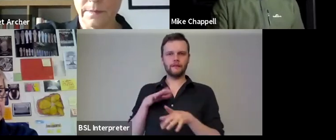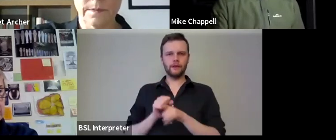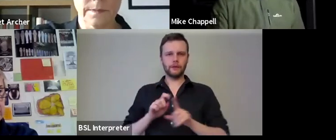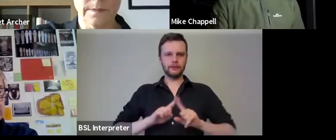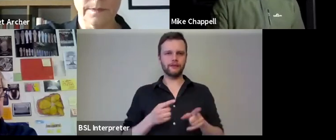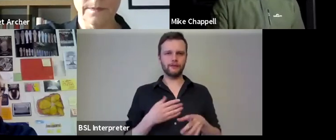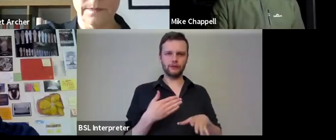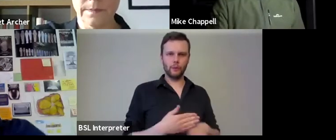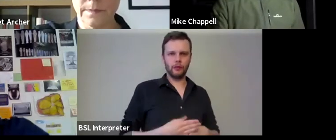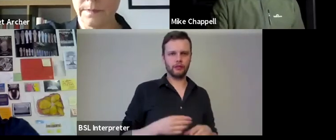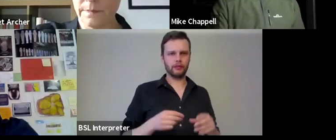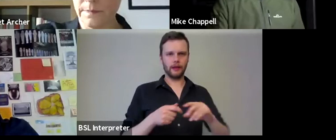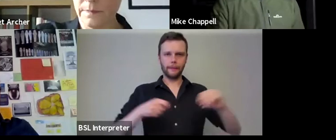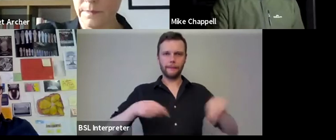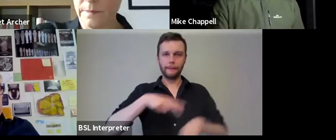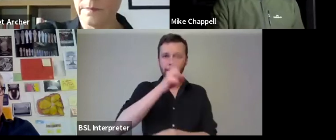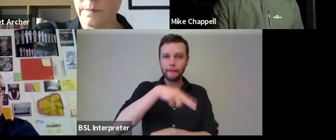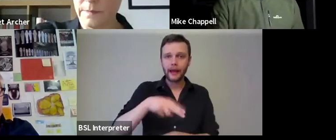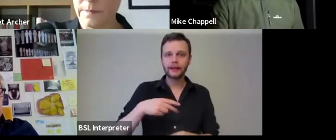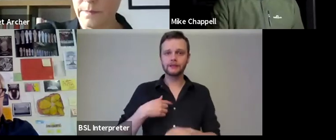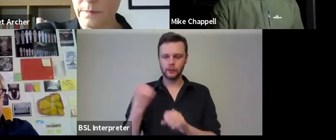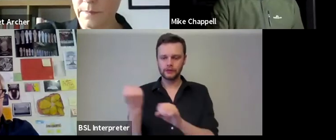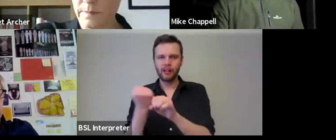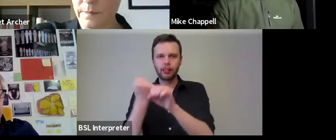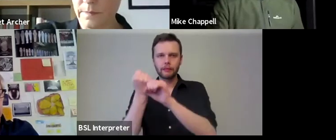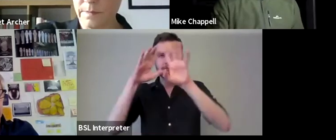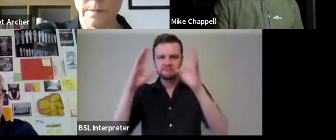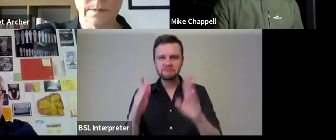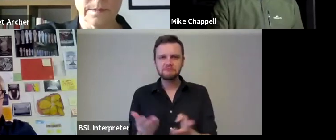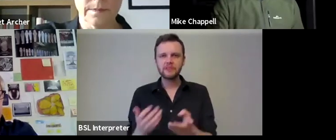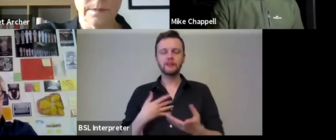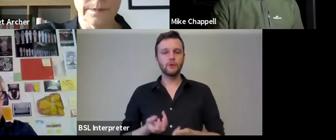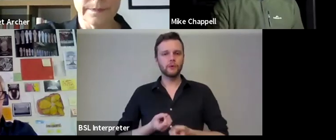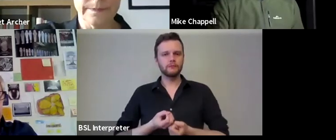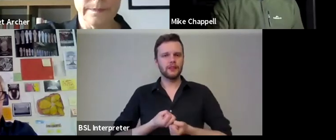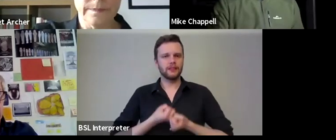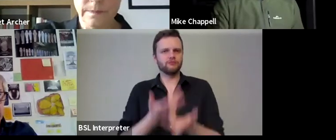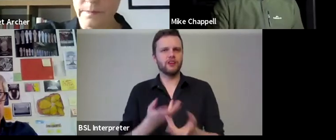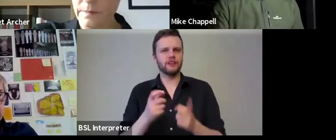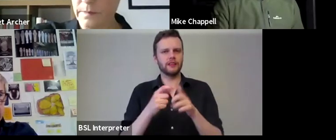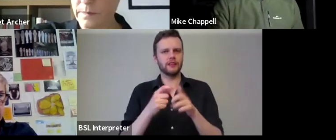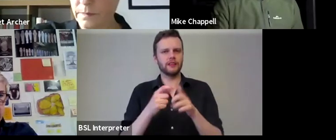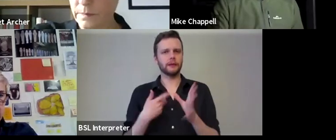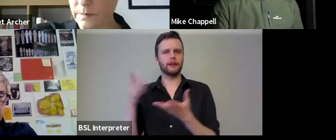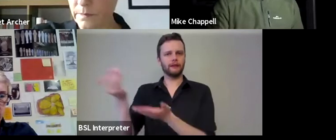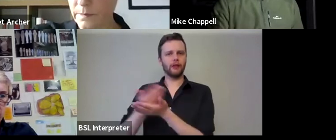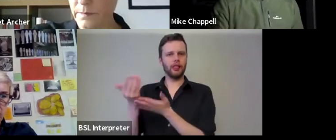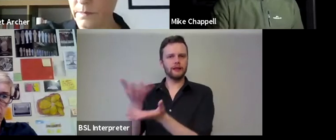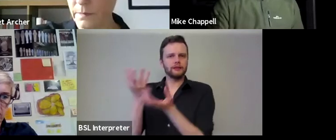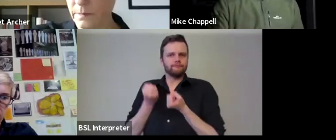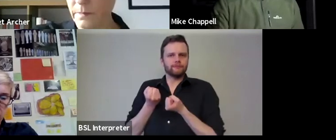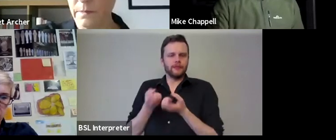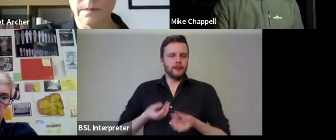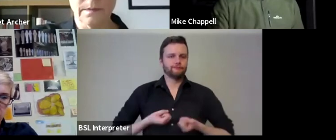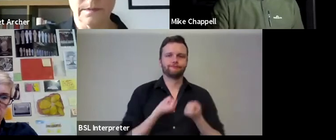be it paintbrushes or sculpting tools, in order to kind of express that data we have collected. And we kind of output that